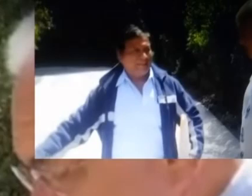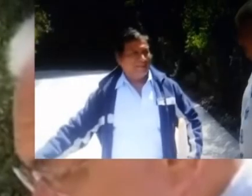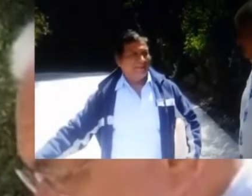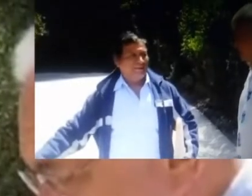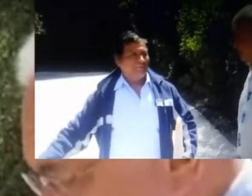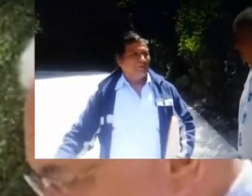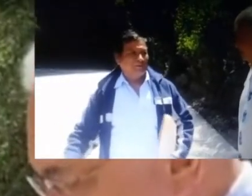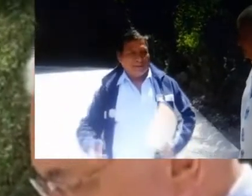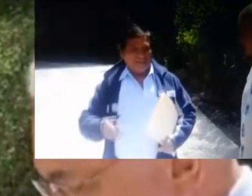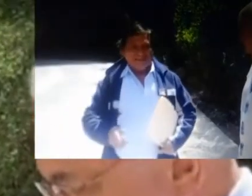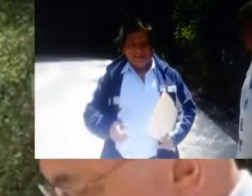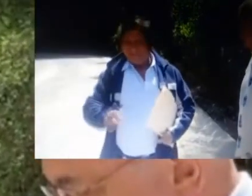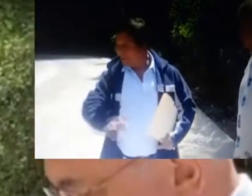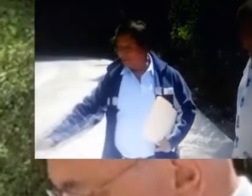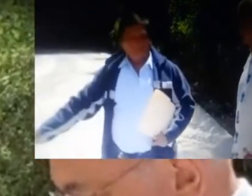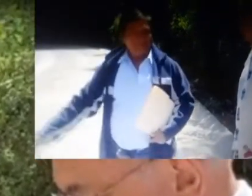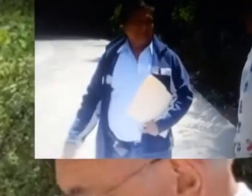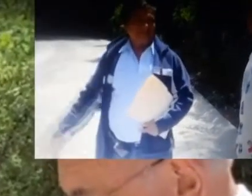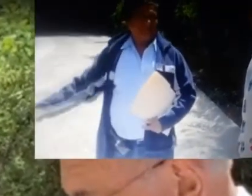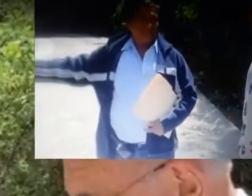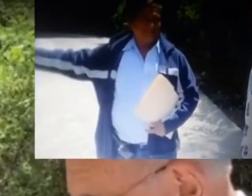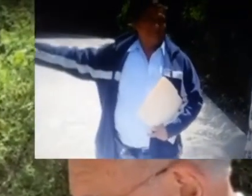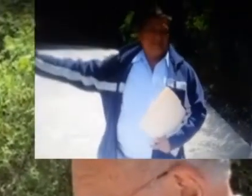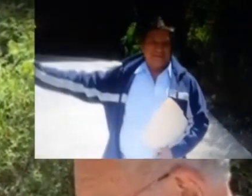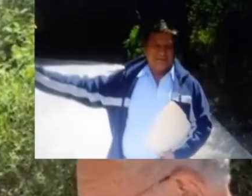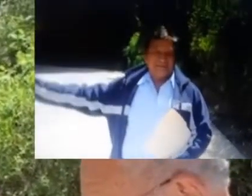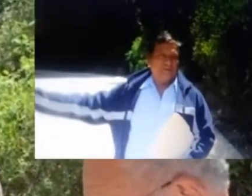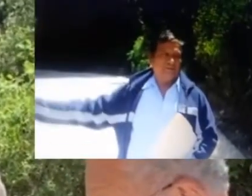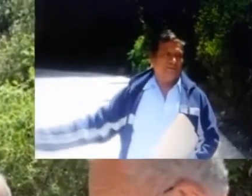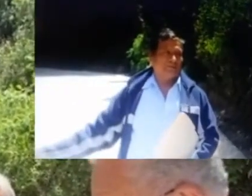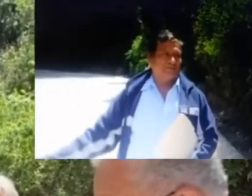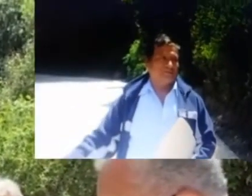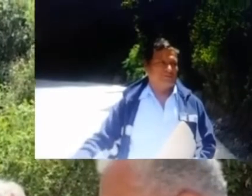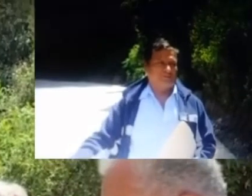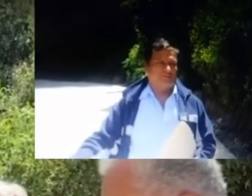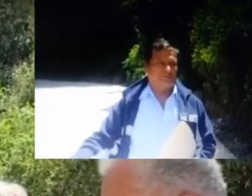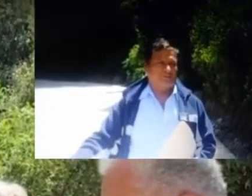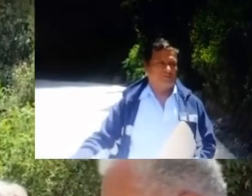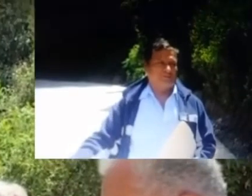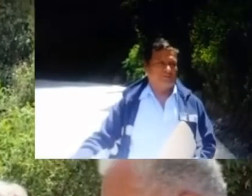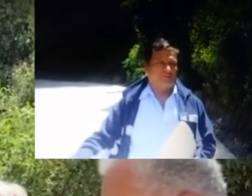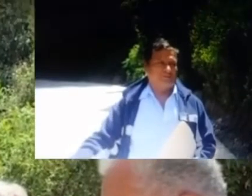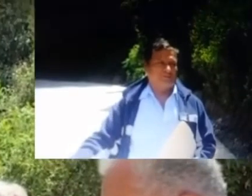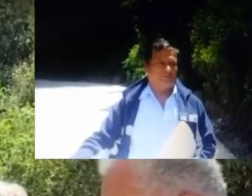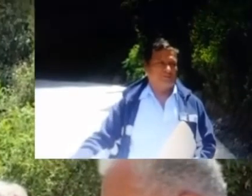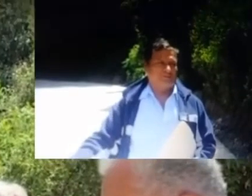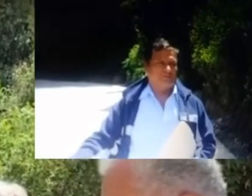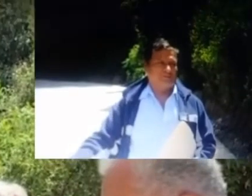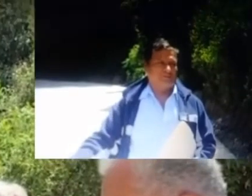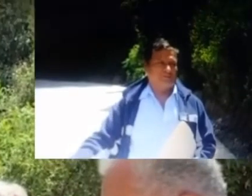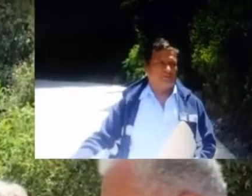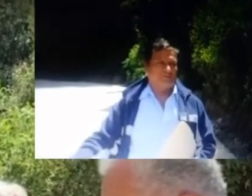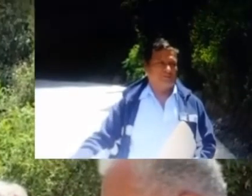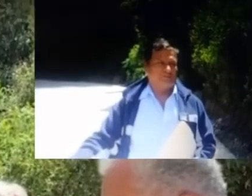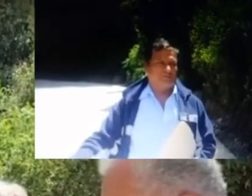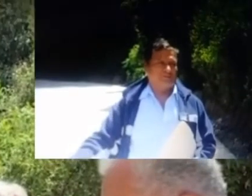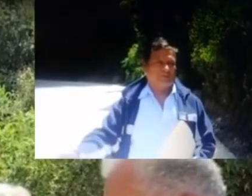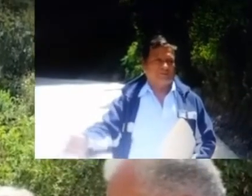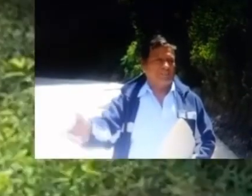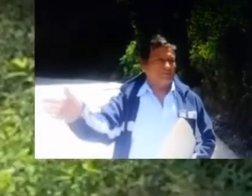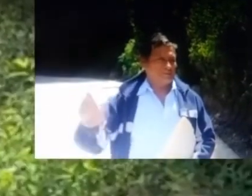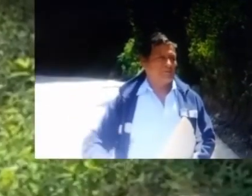already done. Pero así como está aquí está a 3 kilómetros. Yeah, just like here, it's like 3 kilometers.